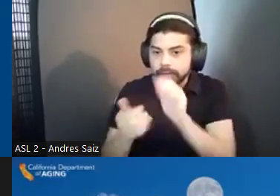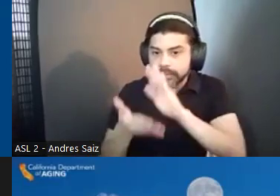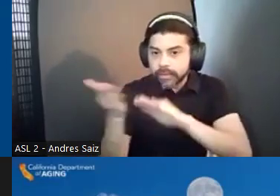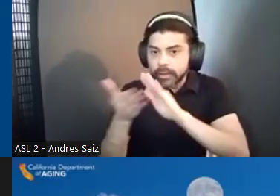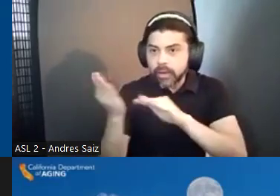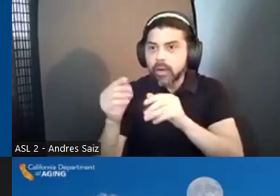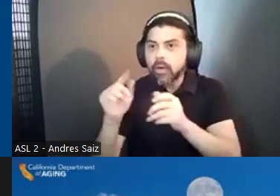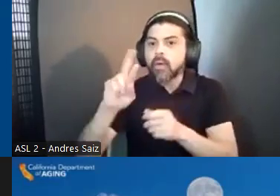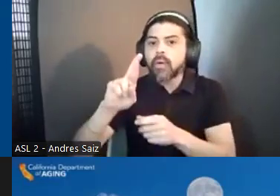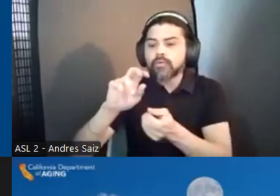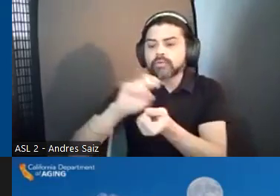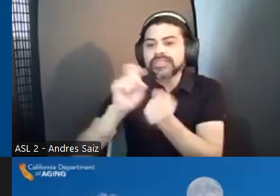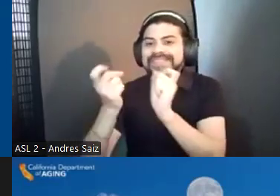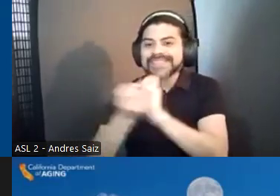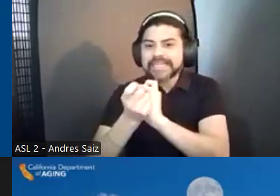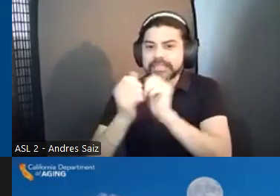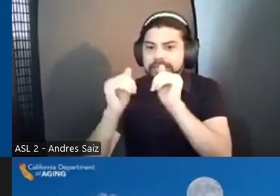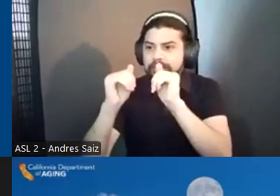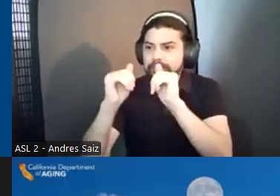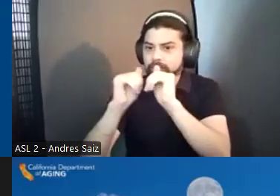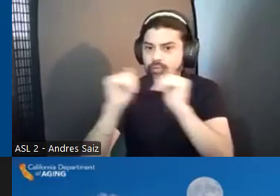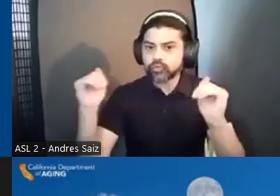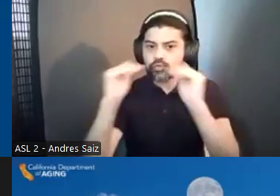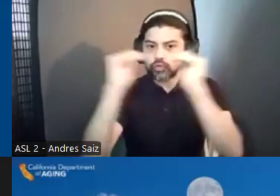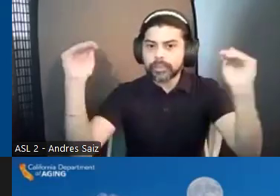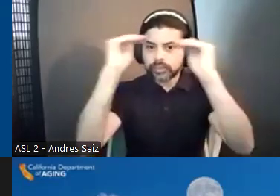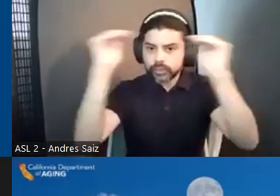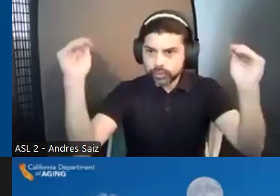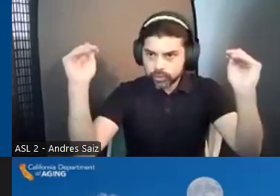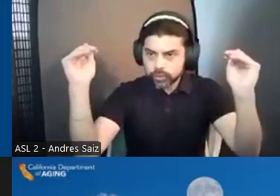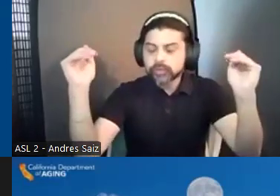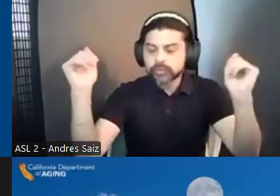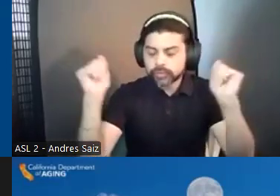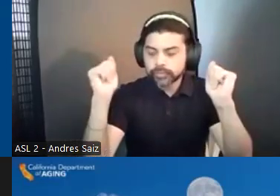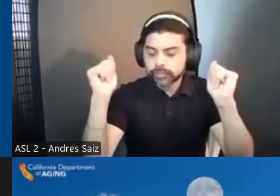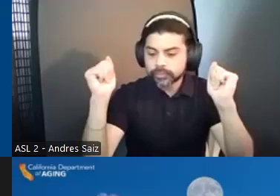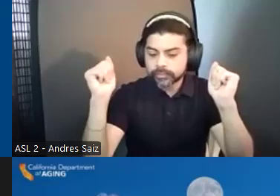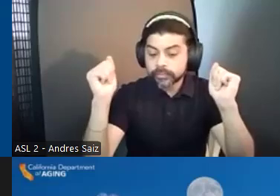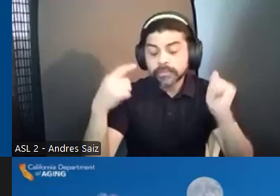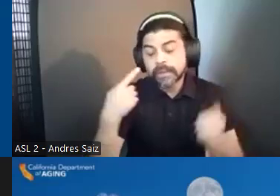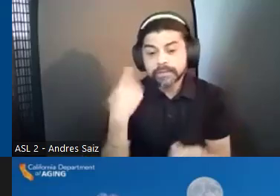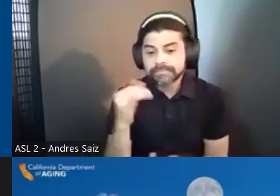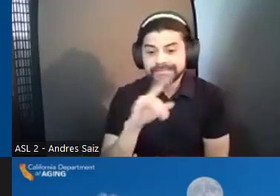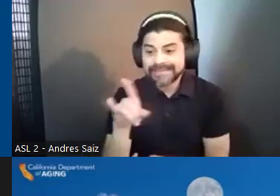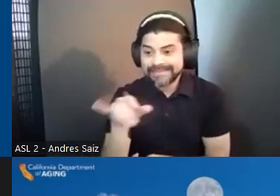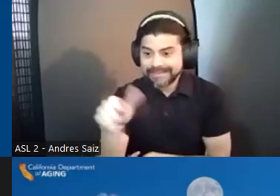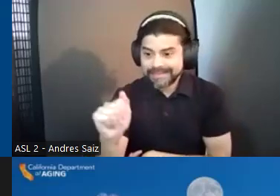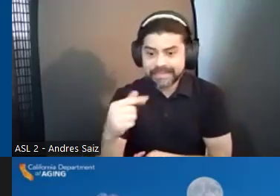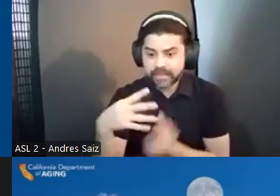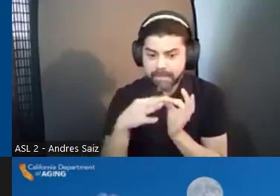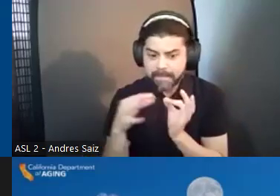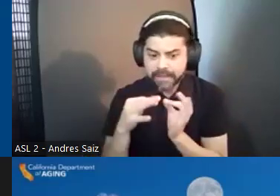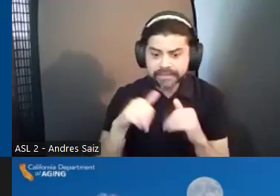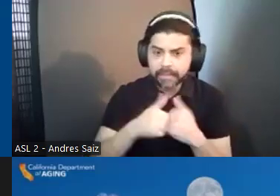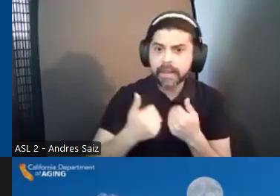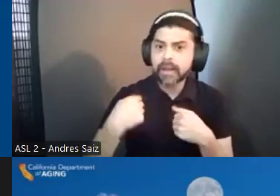that we're leveraging that new agency, and certainly agree, particularly with Zia's point about how we start engaging